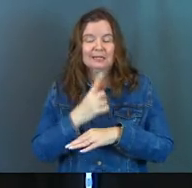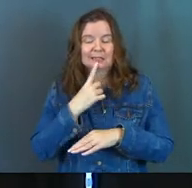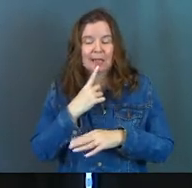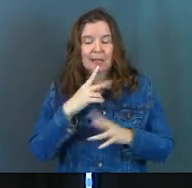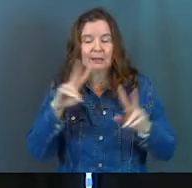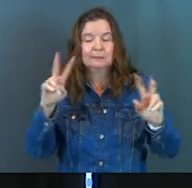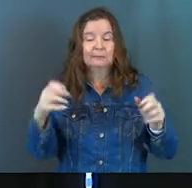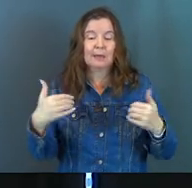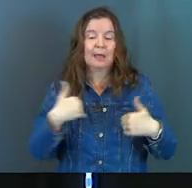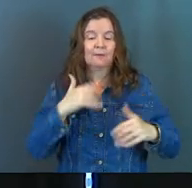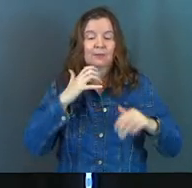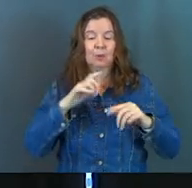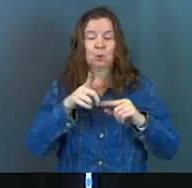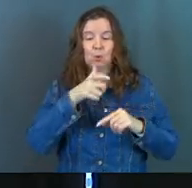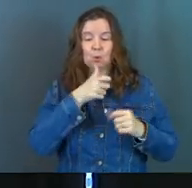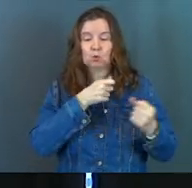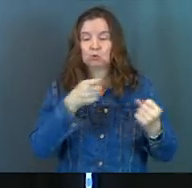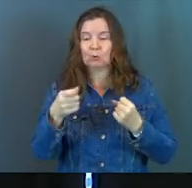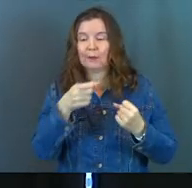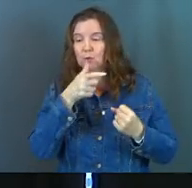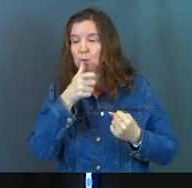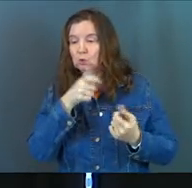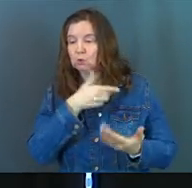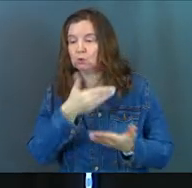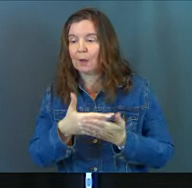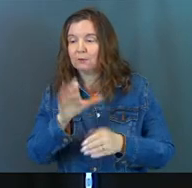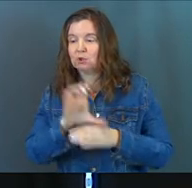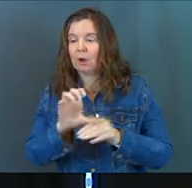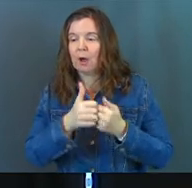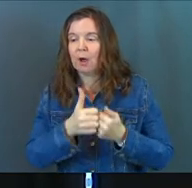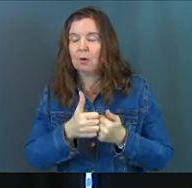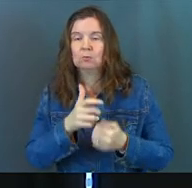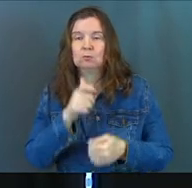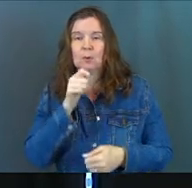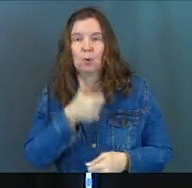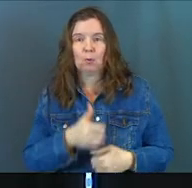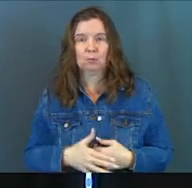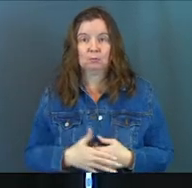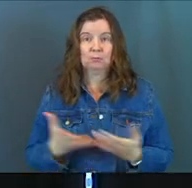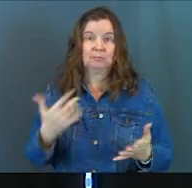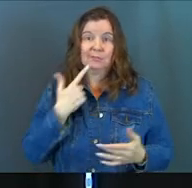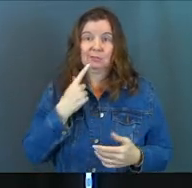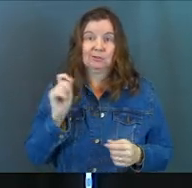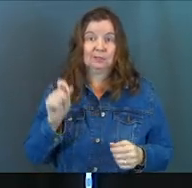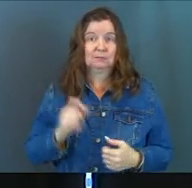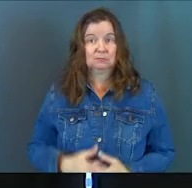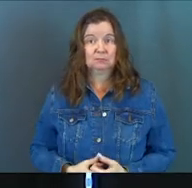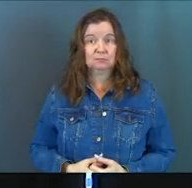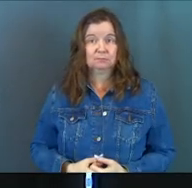says. Have the conversation about who's driving who to church tomorrow. That's all it says.